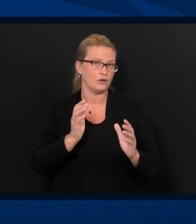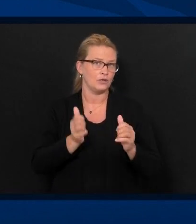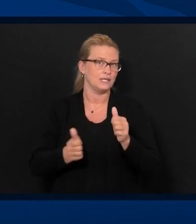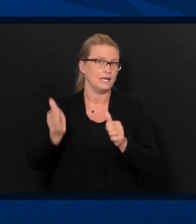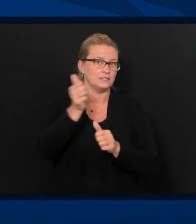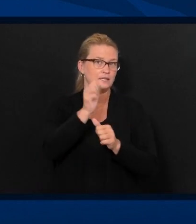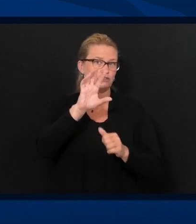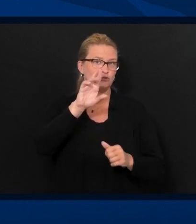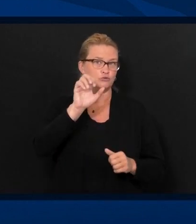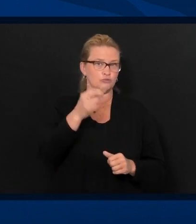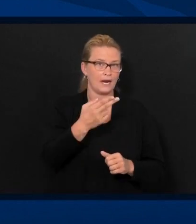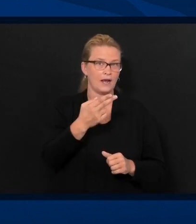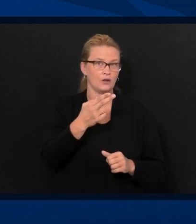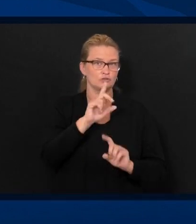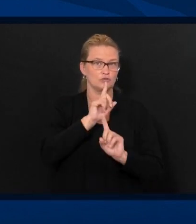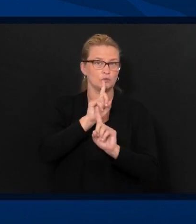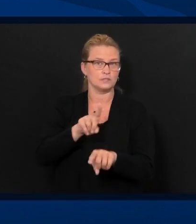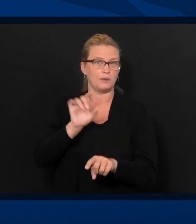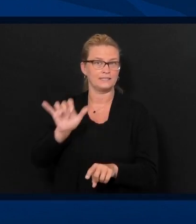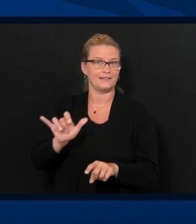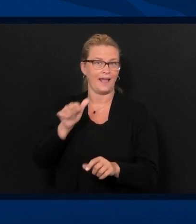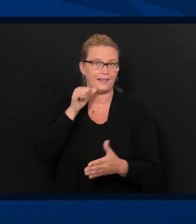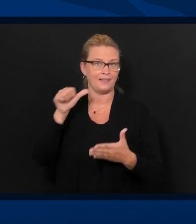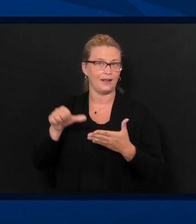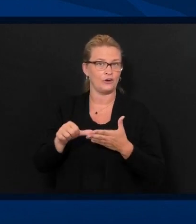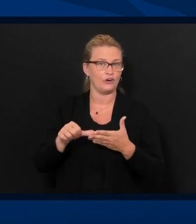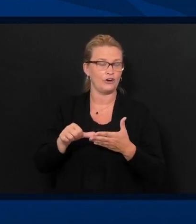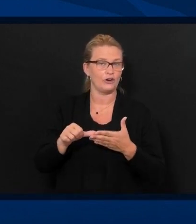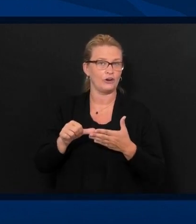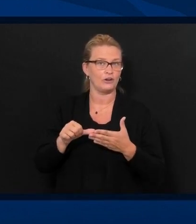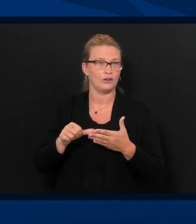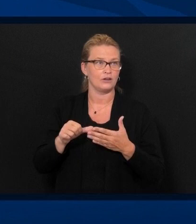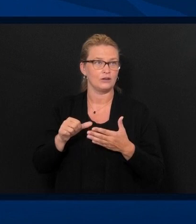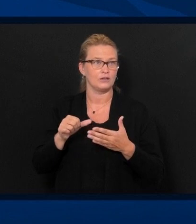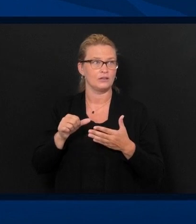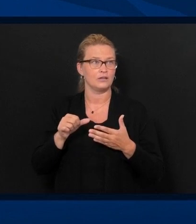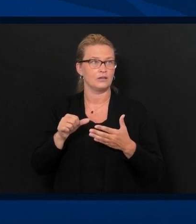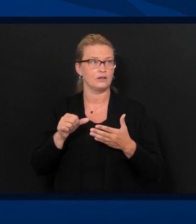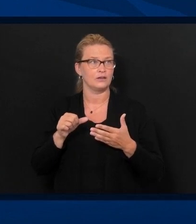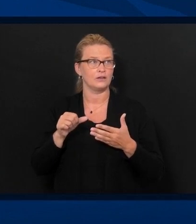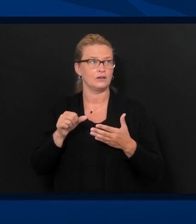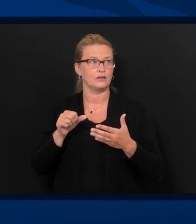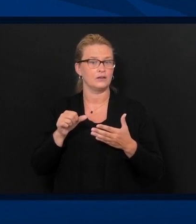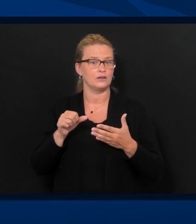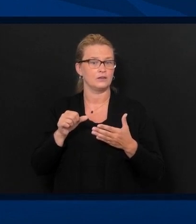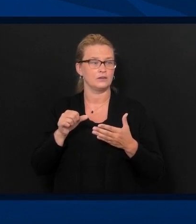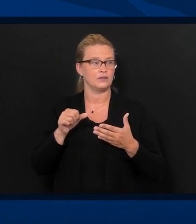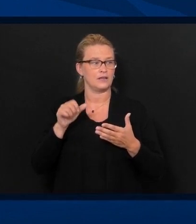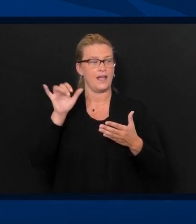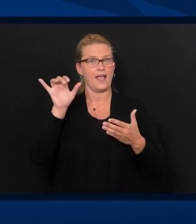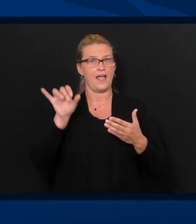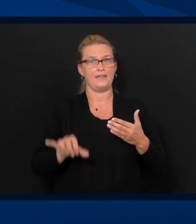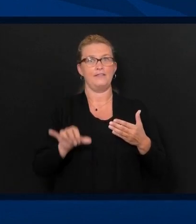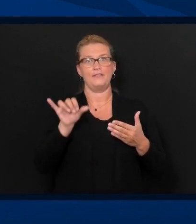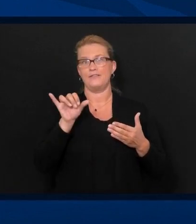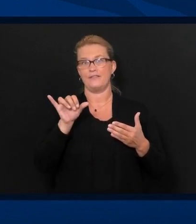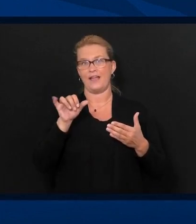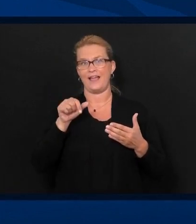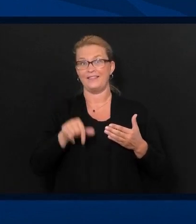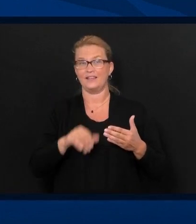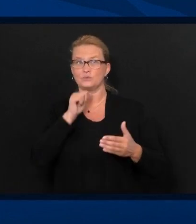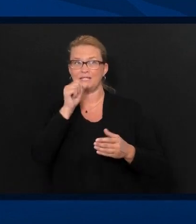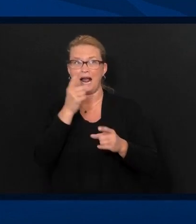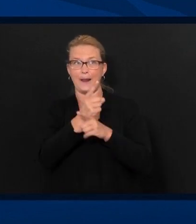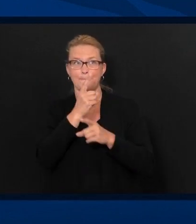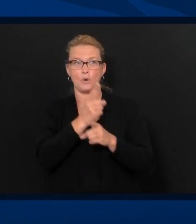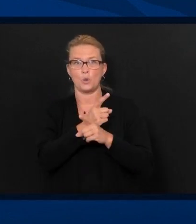a chance to respond to this letter, and the notion that maybe this was inappropriately